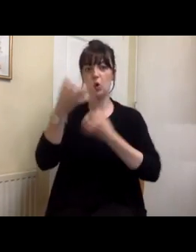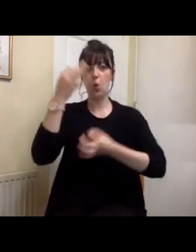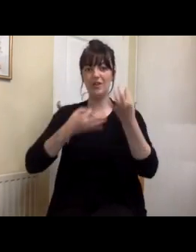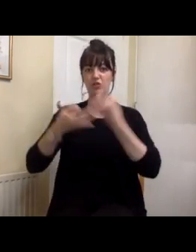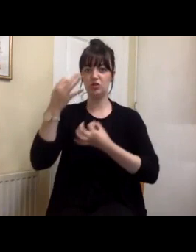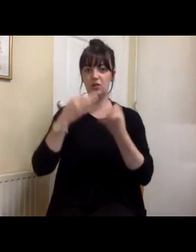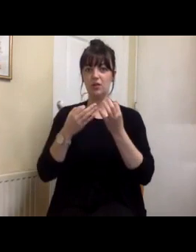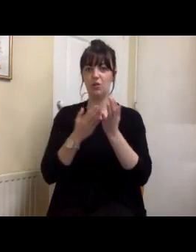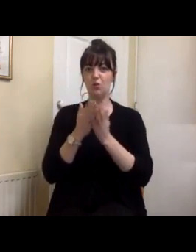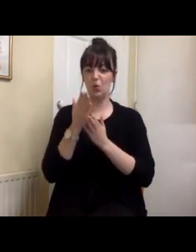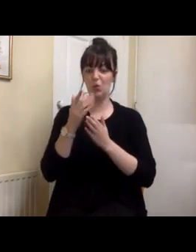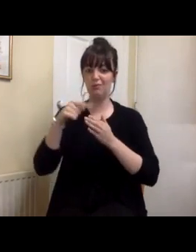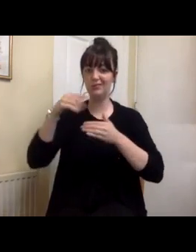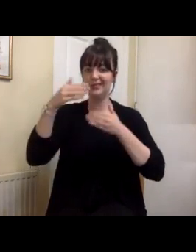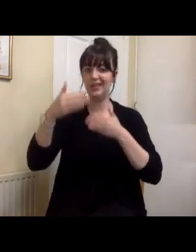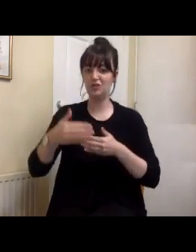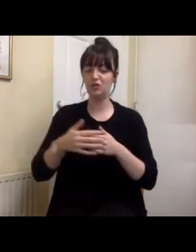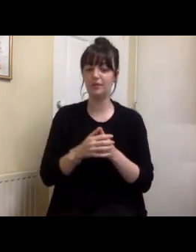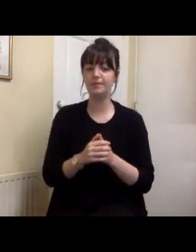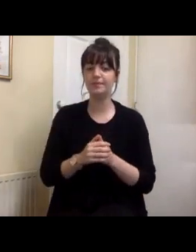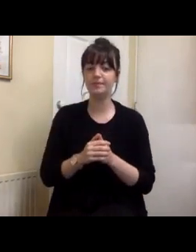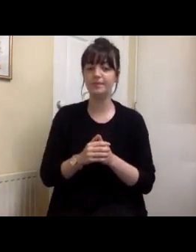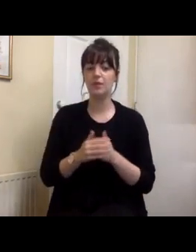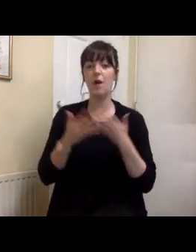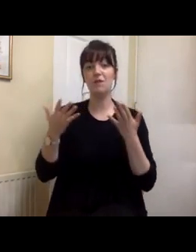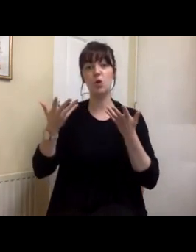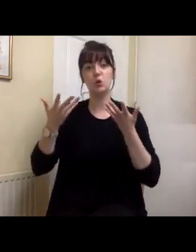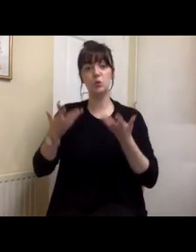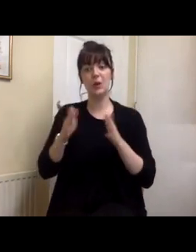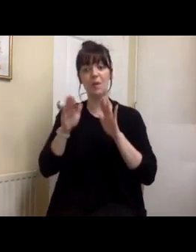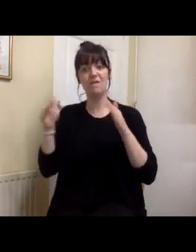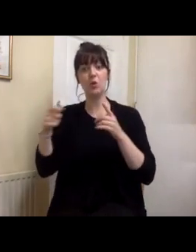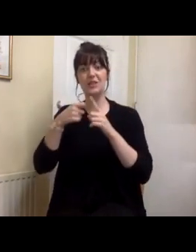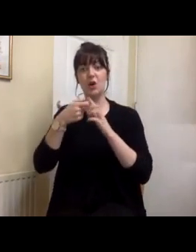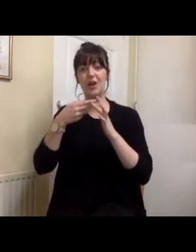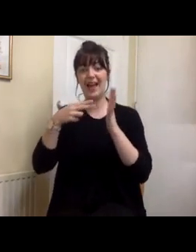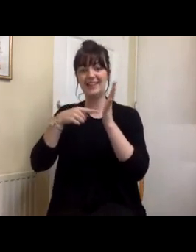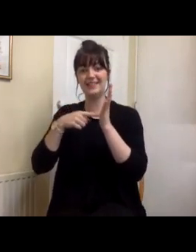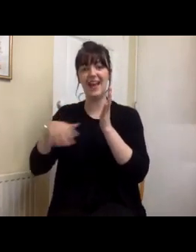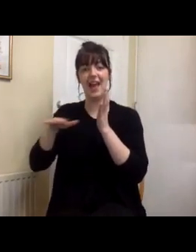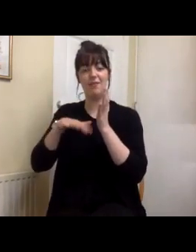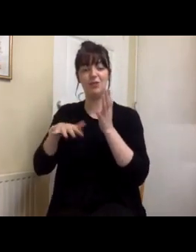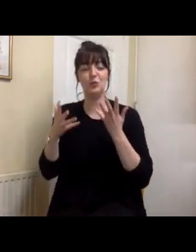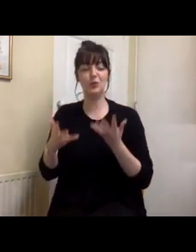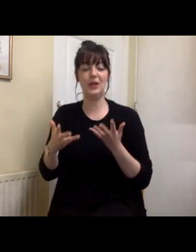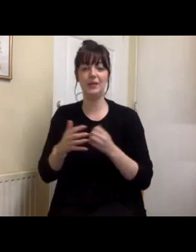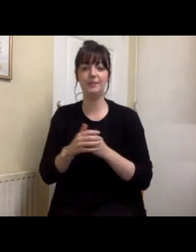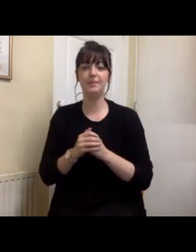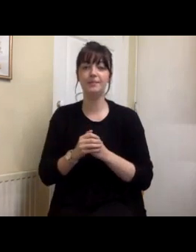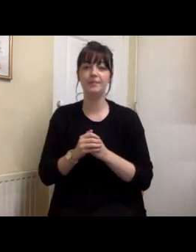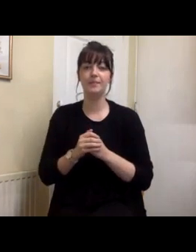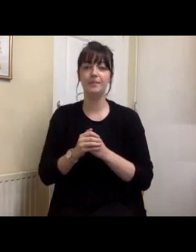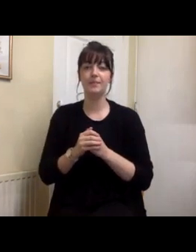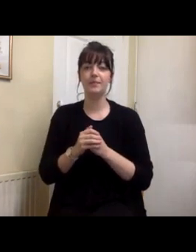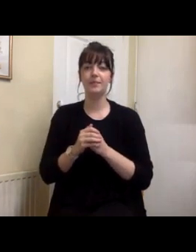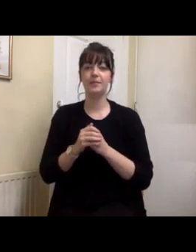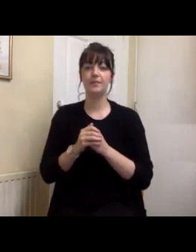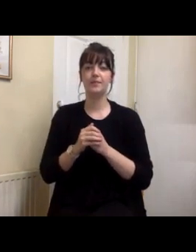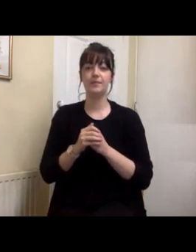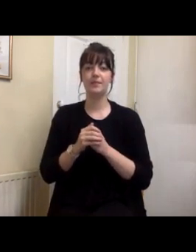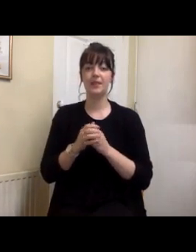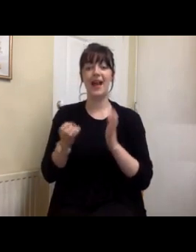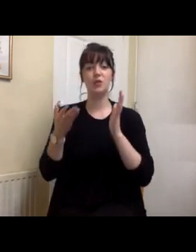evening we're focusing on the south side of the river, on the Kent section, and on the refinements to the design